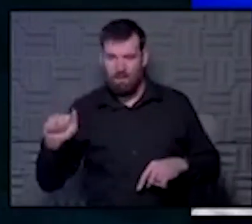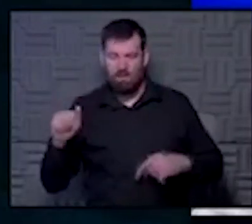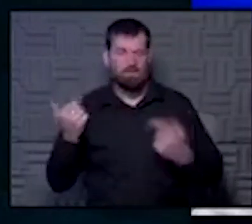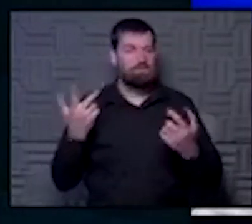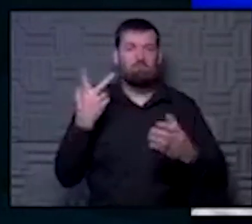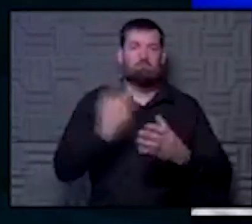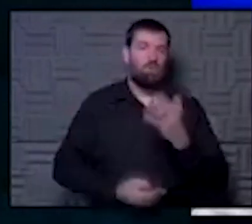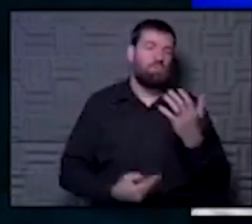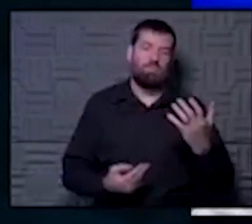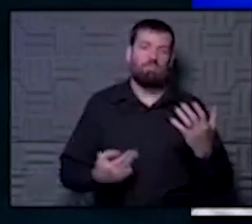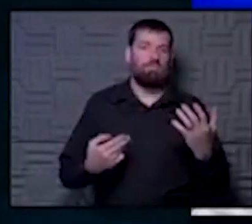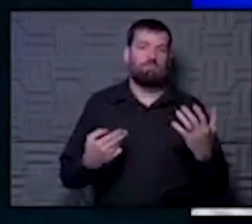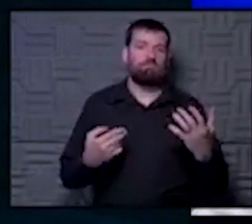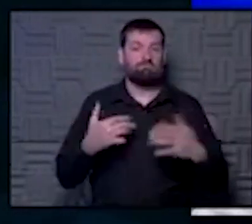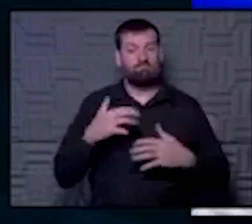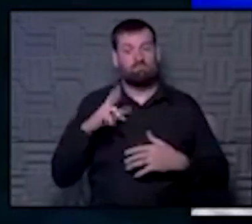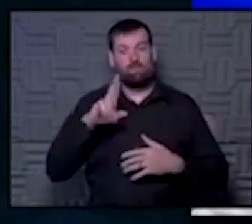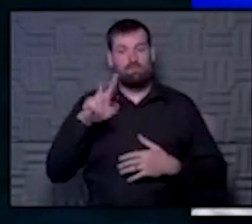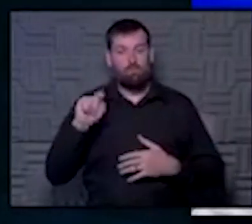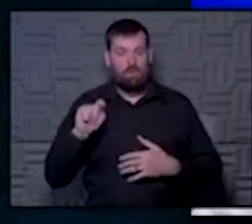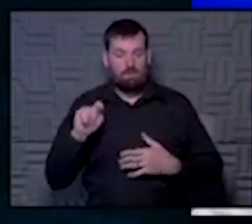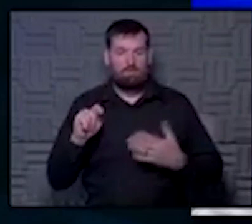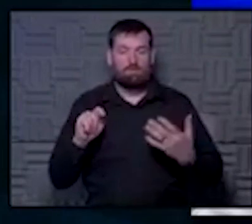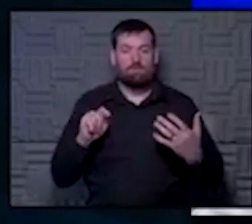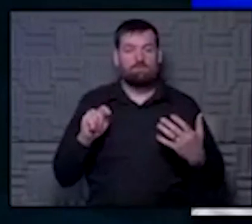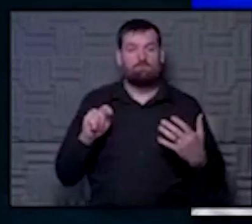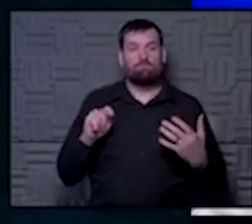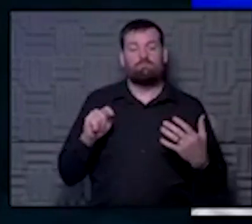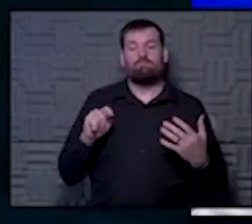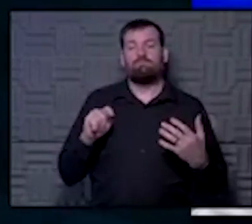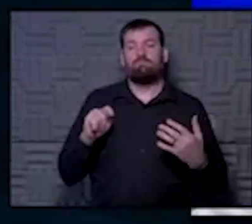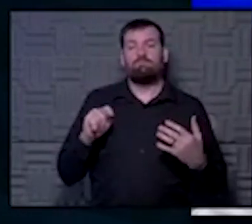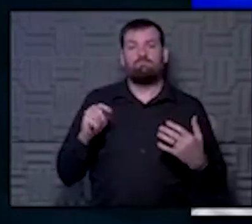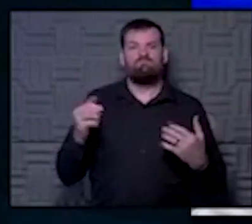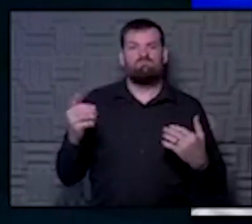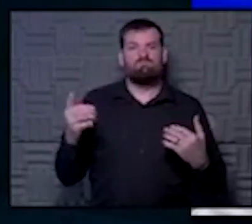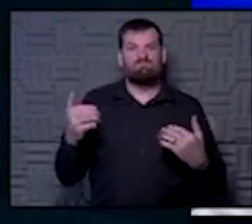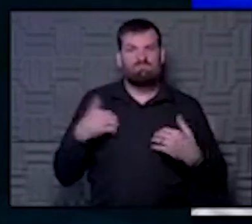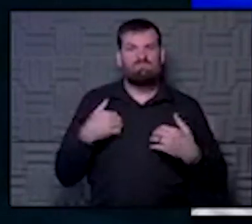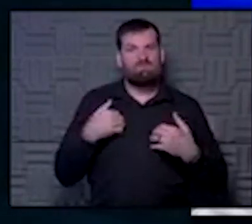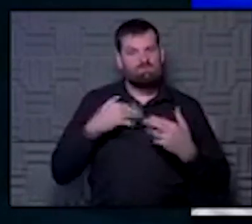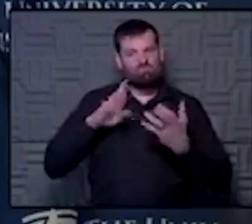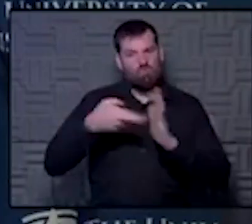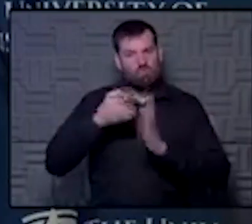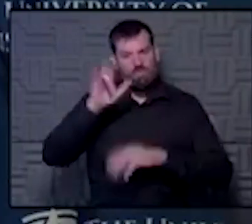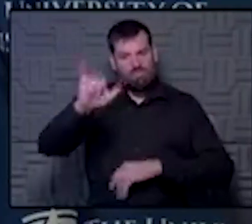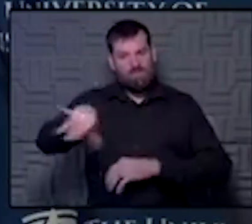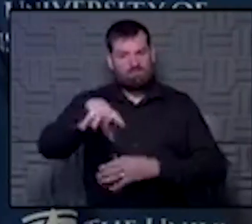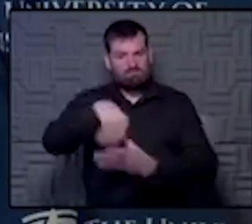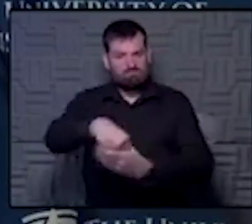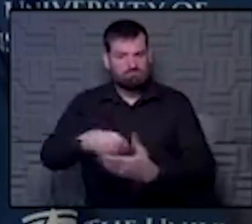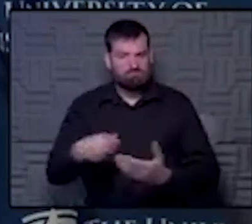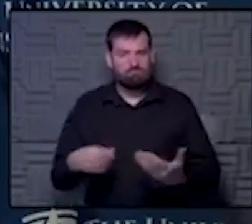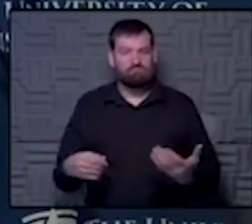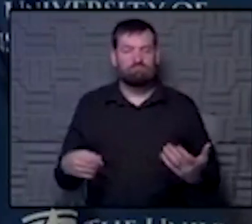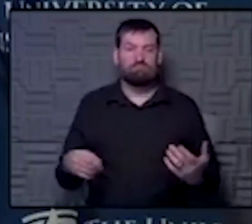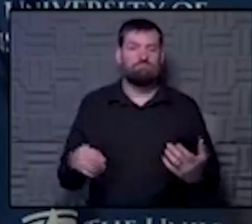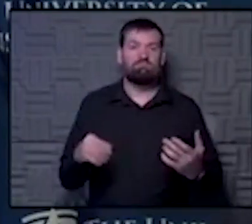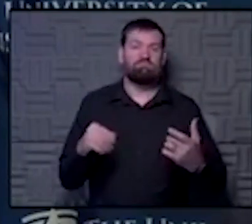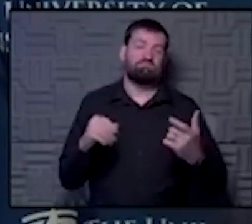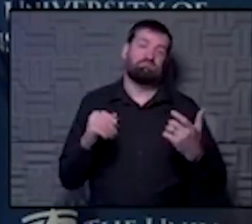ways, we respiratory with the respiratory therapists, we have a role to play in that, and it's been a big